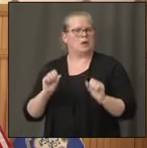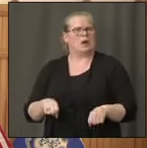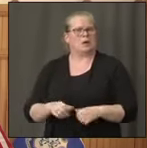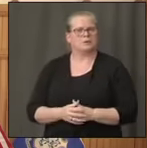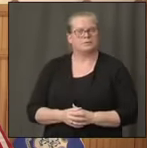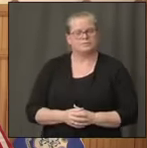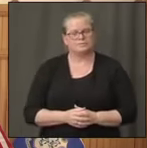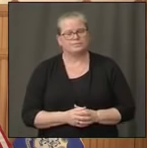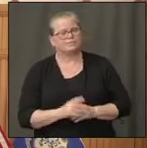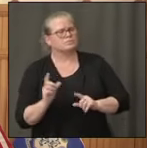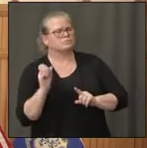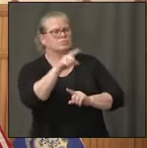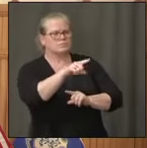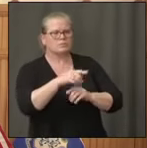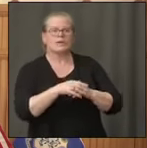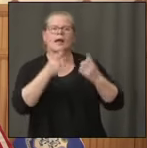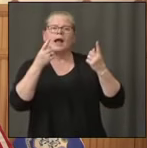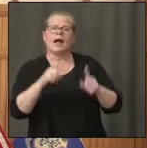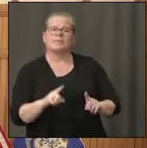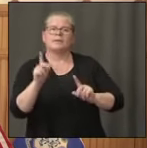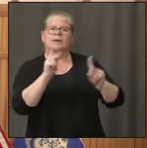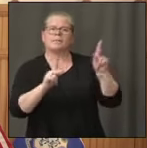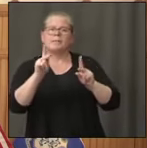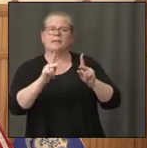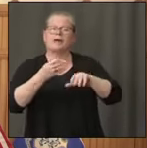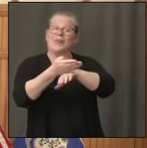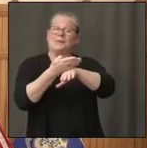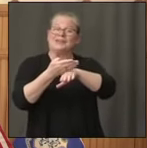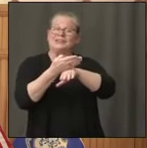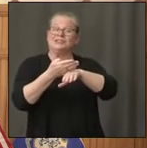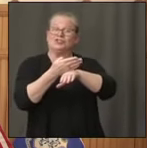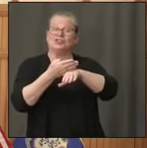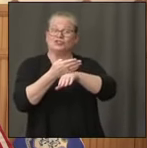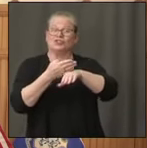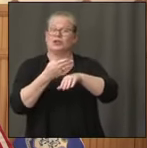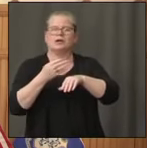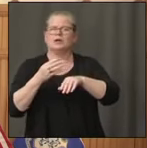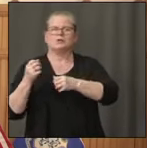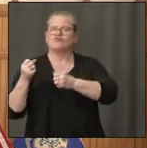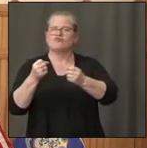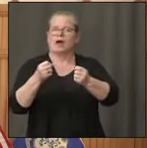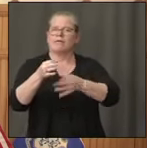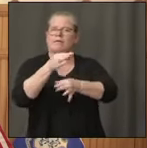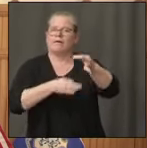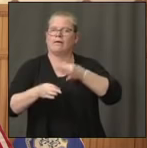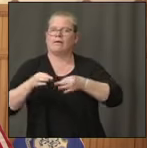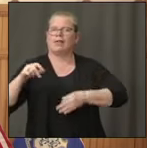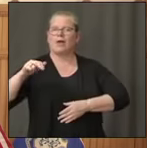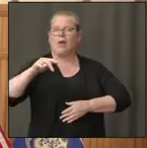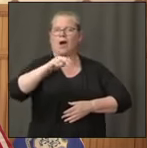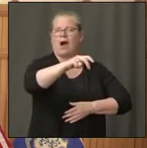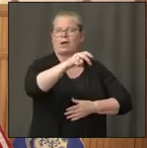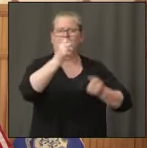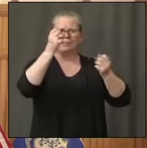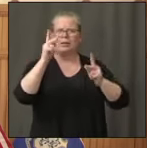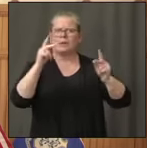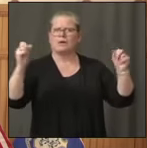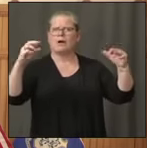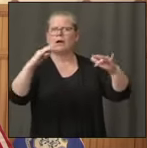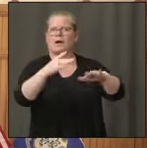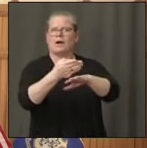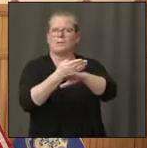Connecticut beaches now that the weather is nice and warm. Do you know when the bathrooms will be open at the beaches? We're getting a lot of